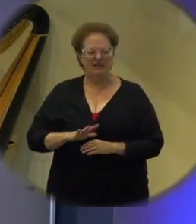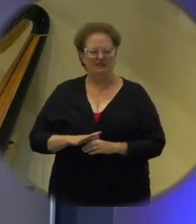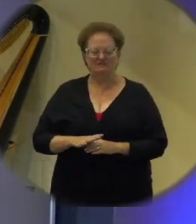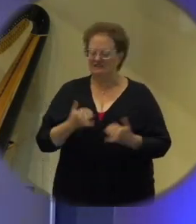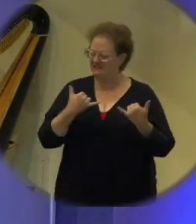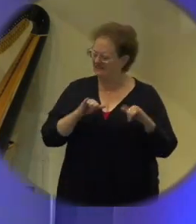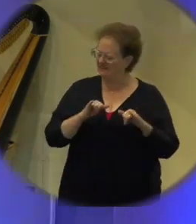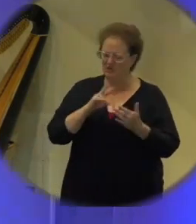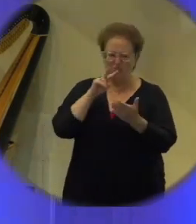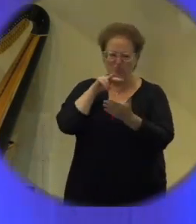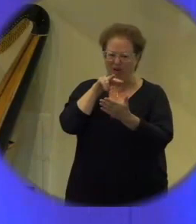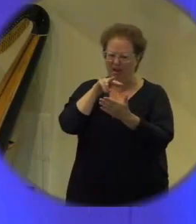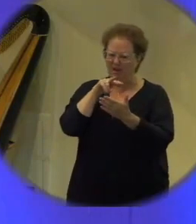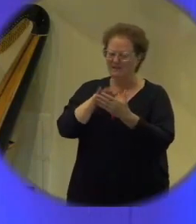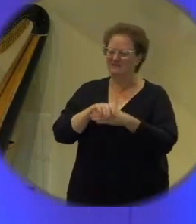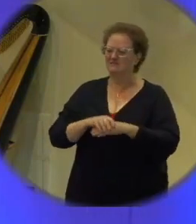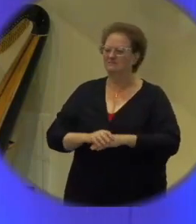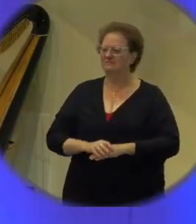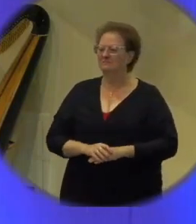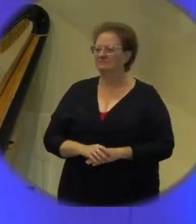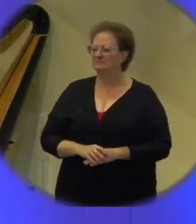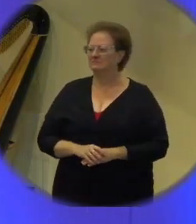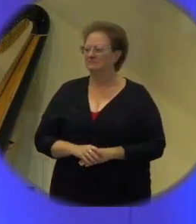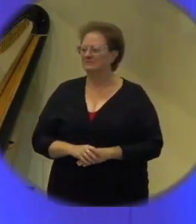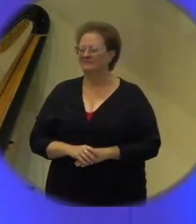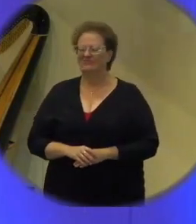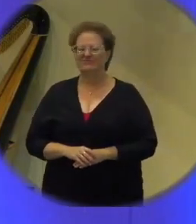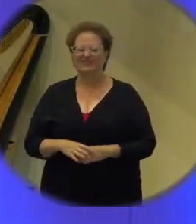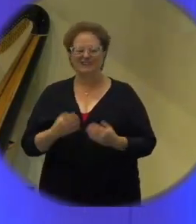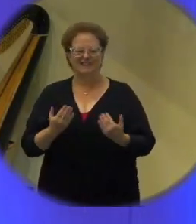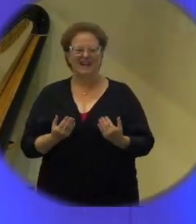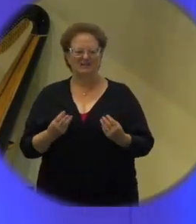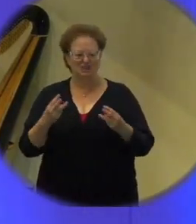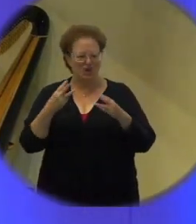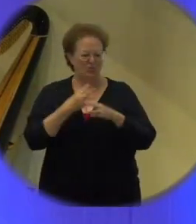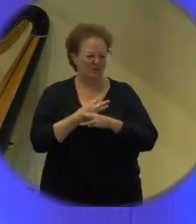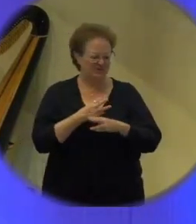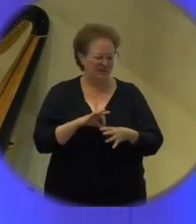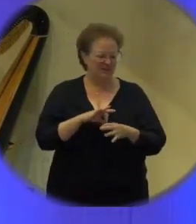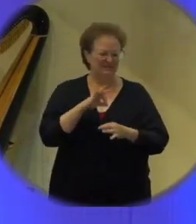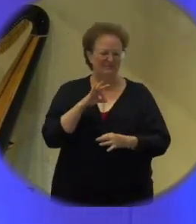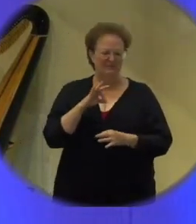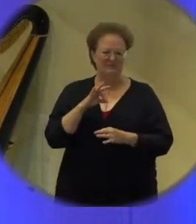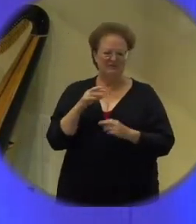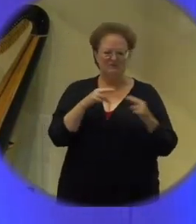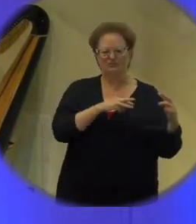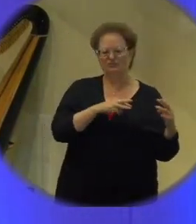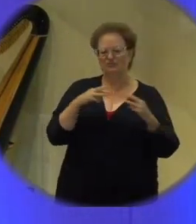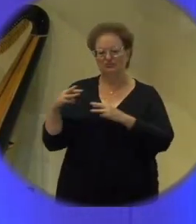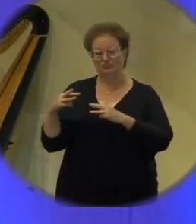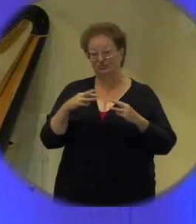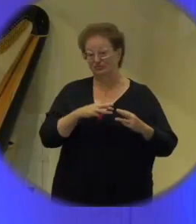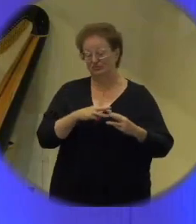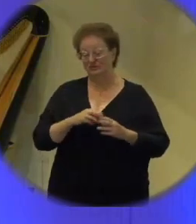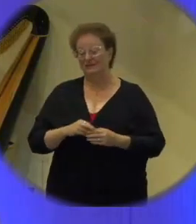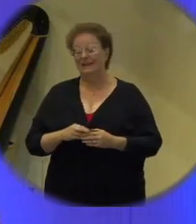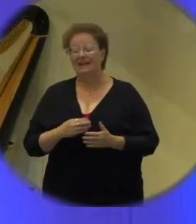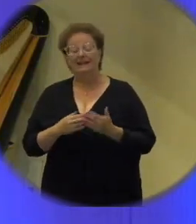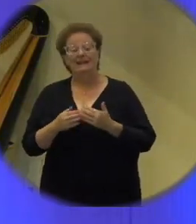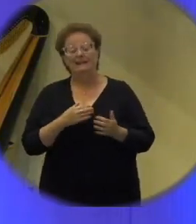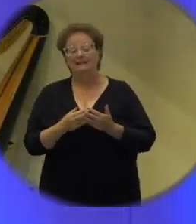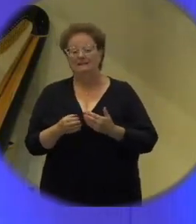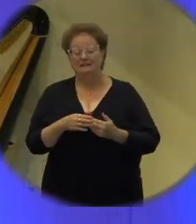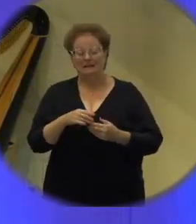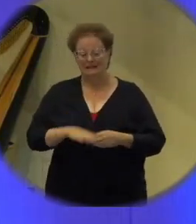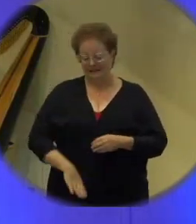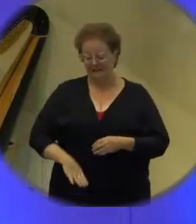still don't watch them as an adult, especially because a lot of it now is it gets into the spiritual realm, and I don't want to mess, okay? But anyway, so when I was a